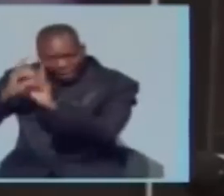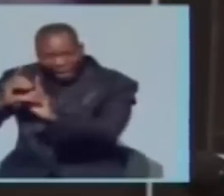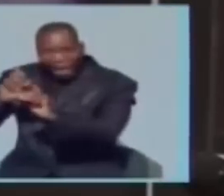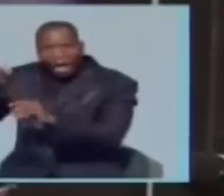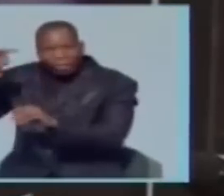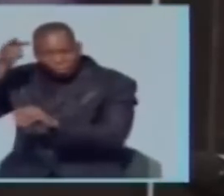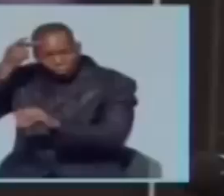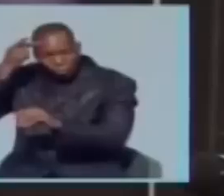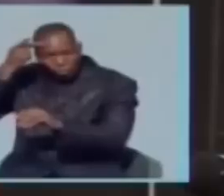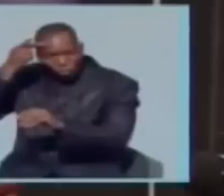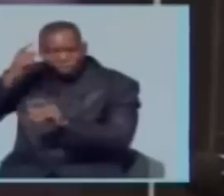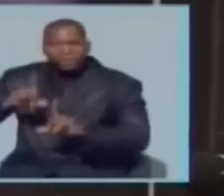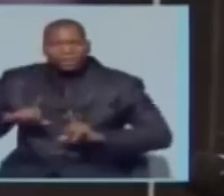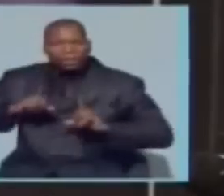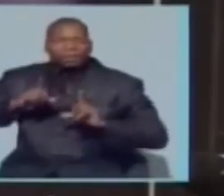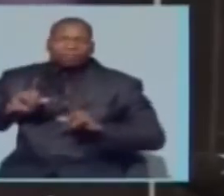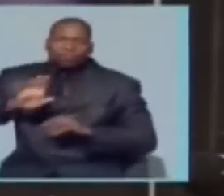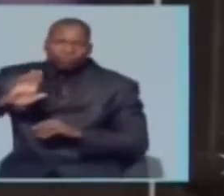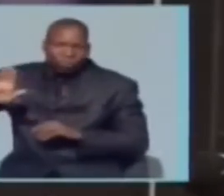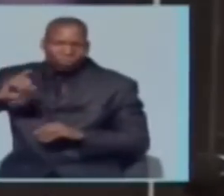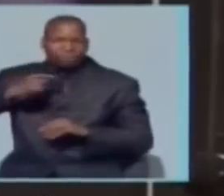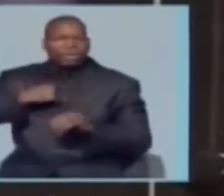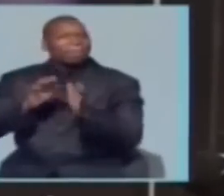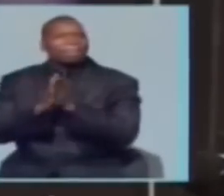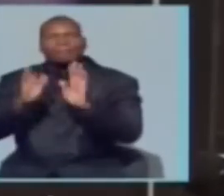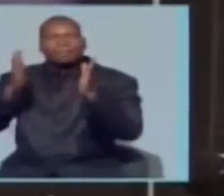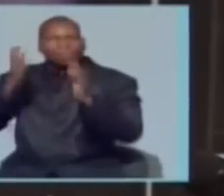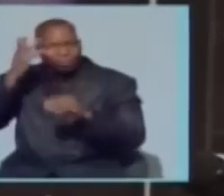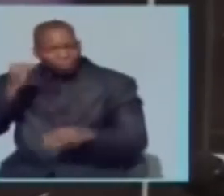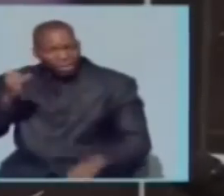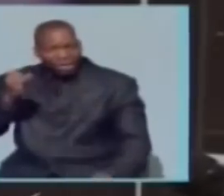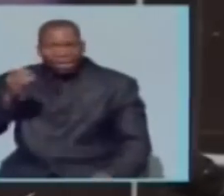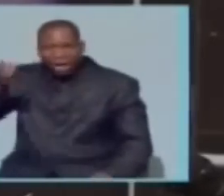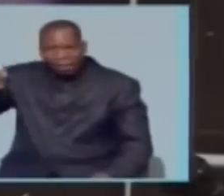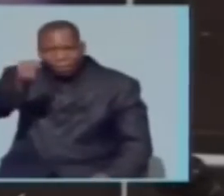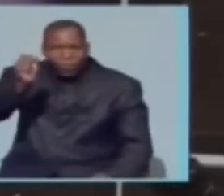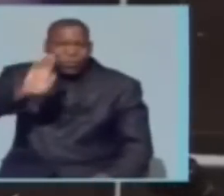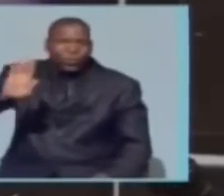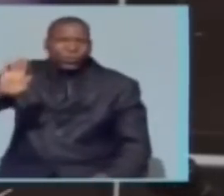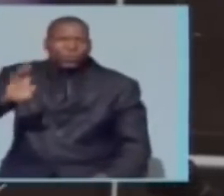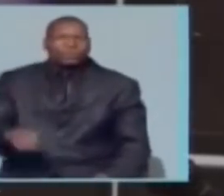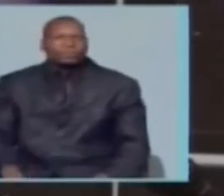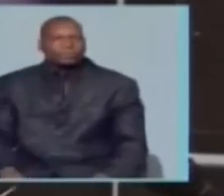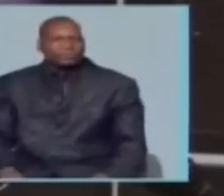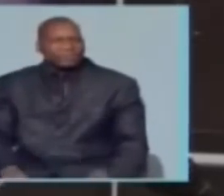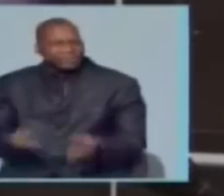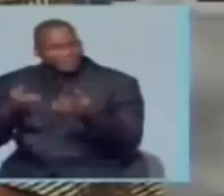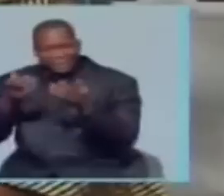career. Allow me to congratulate you on your appointment. But has it come at a difficult time